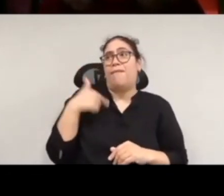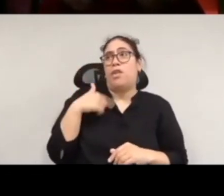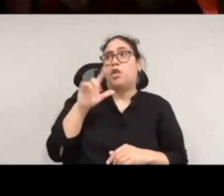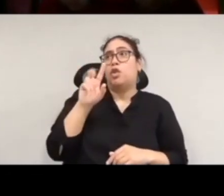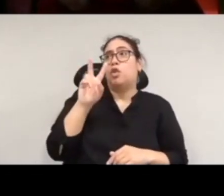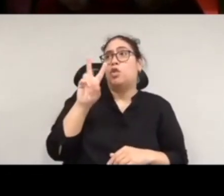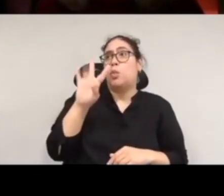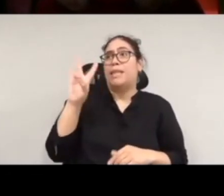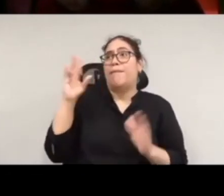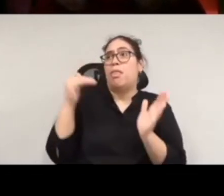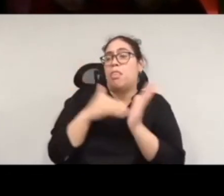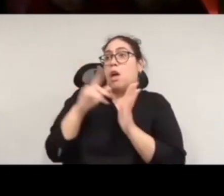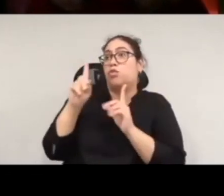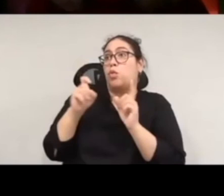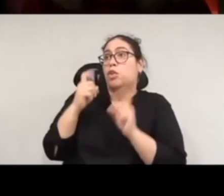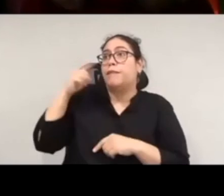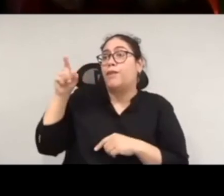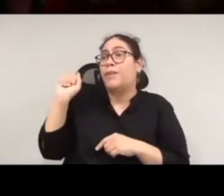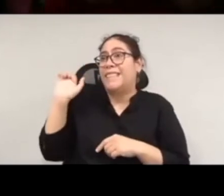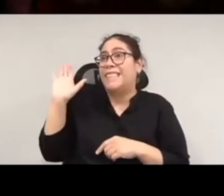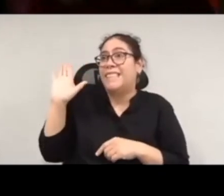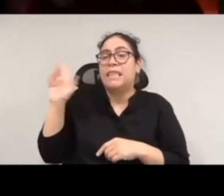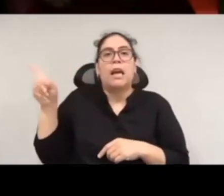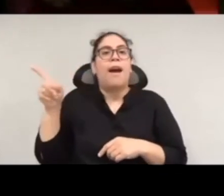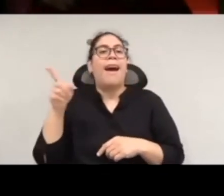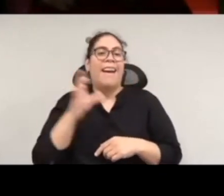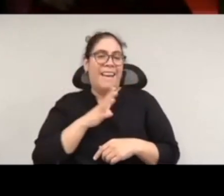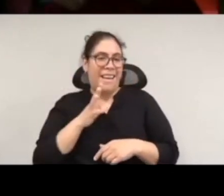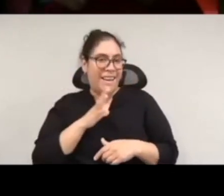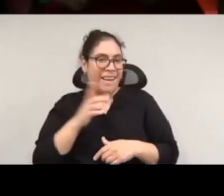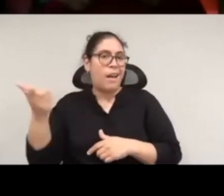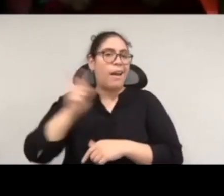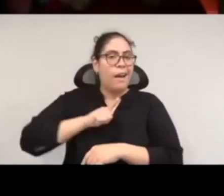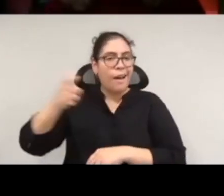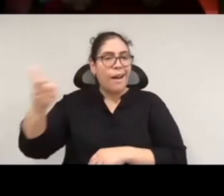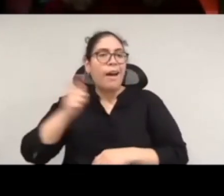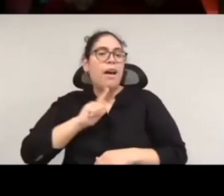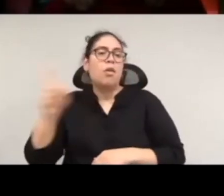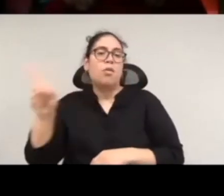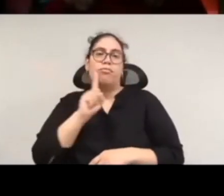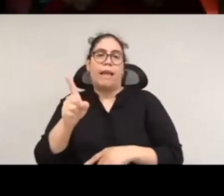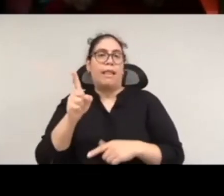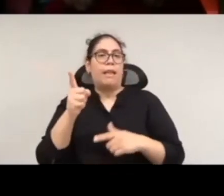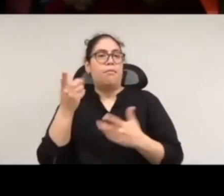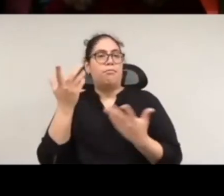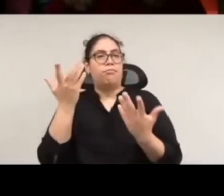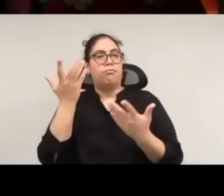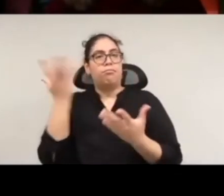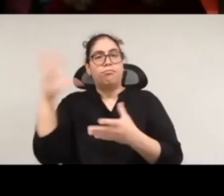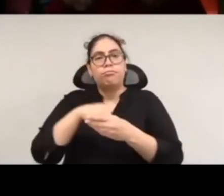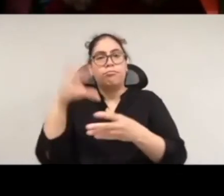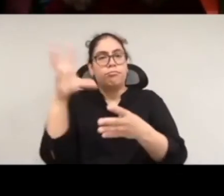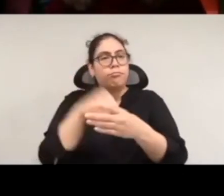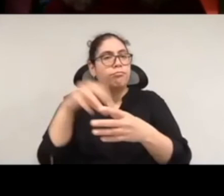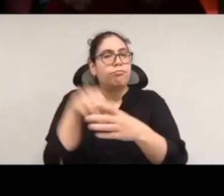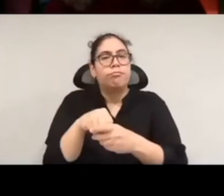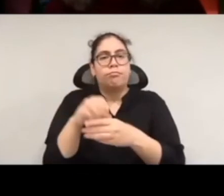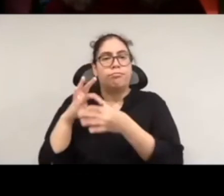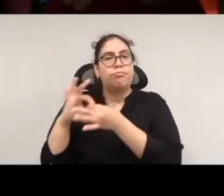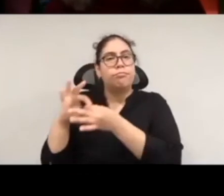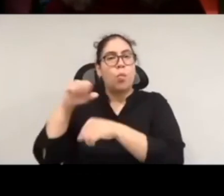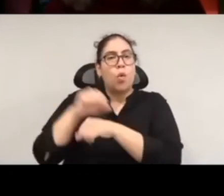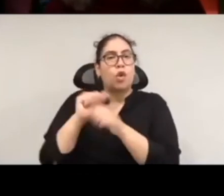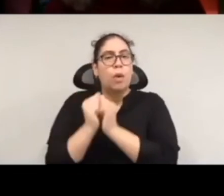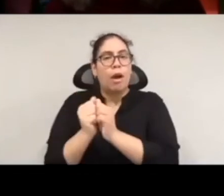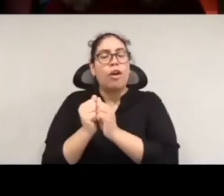for you. To whom may I address these? So in that case, they were very hands-on. Generally, most